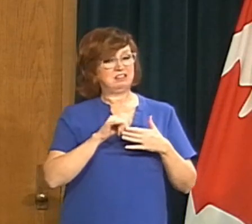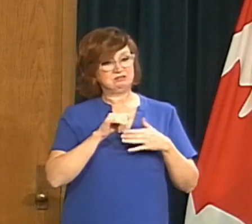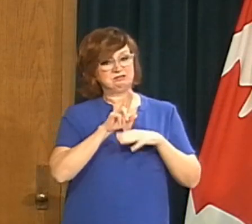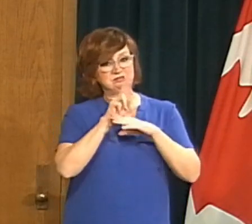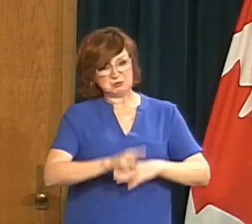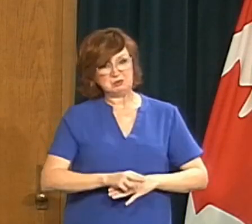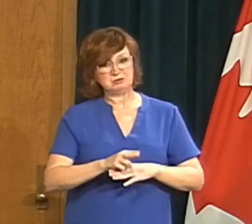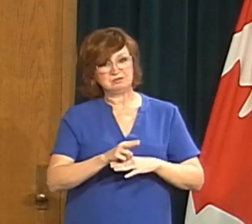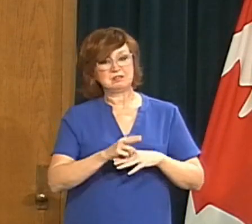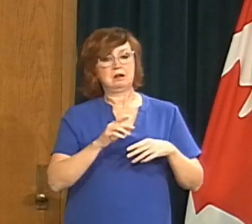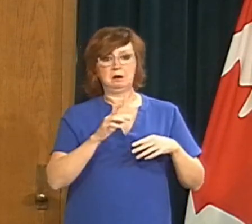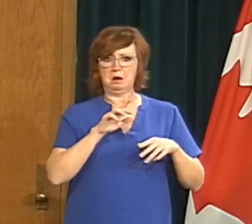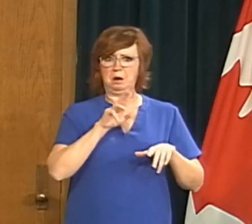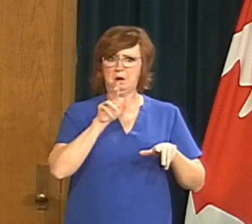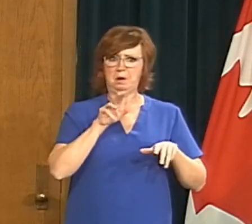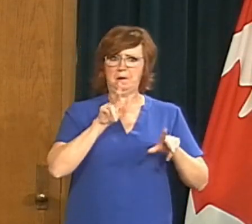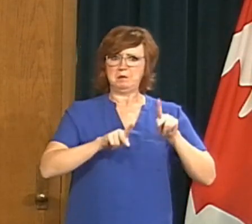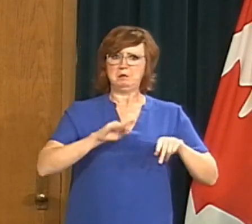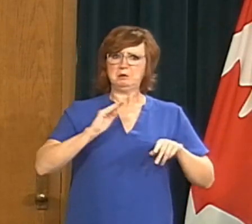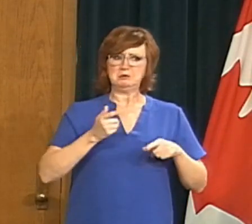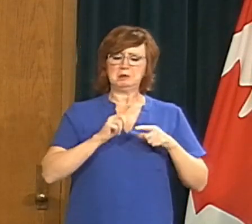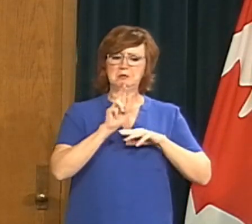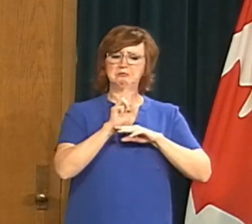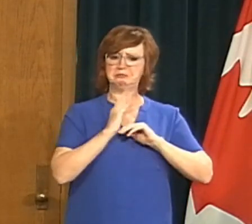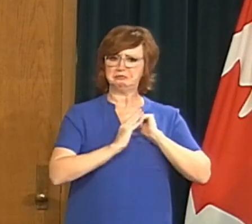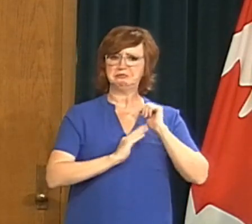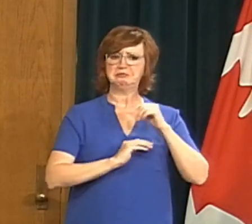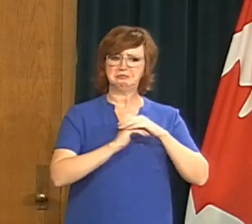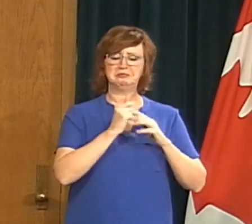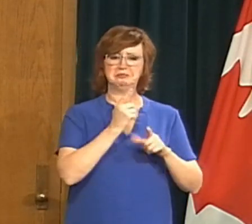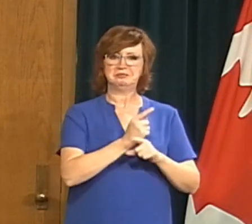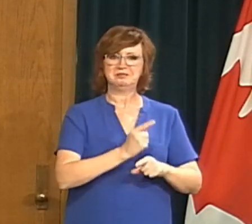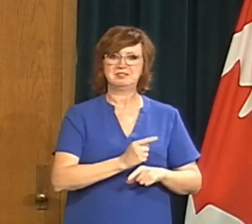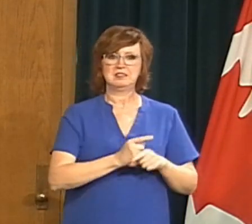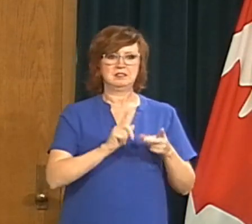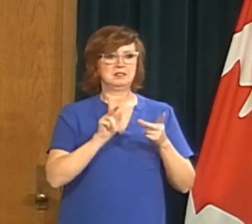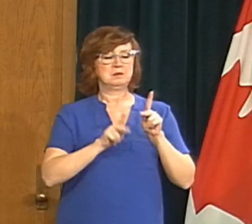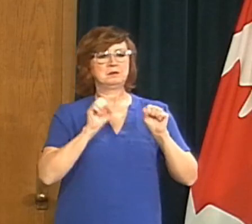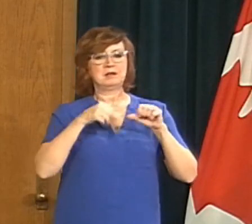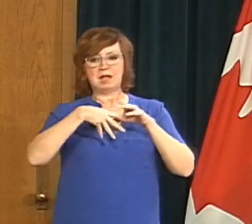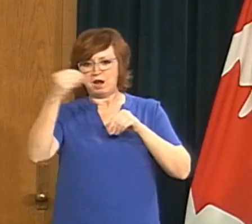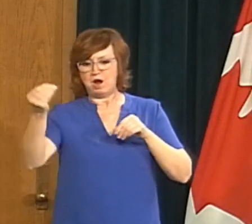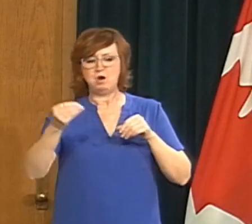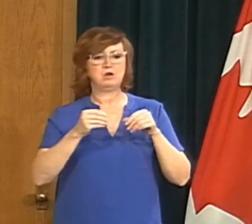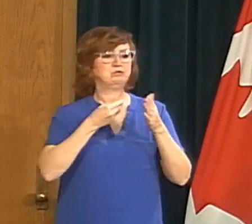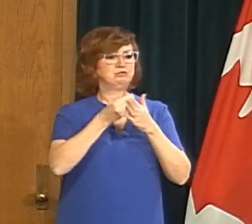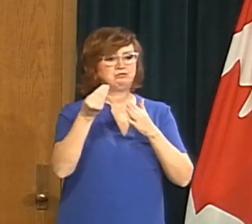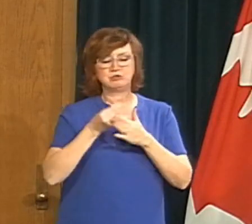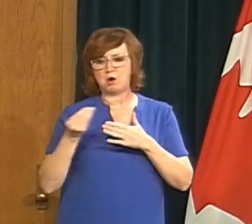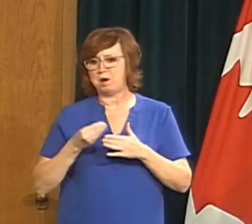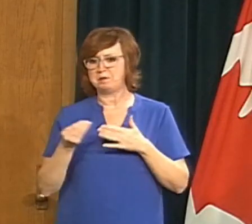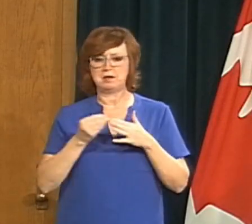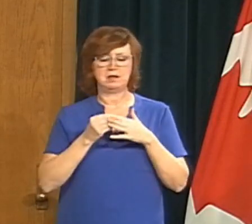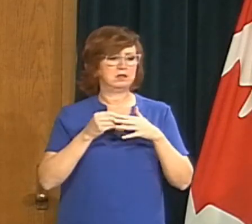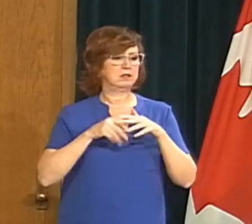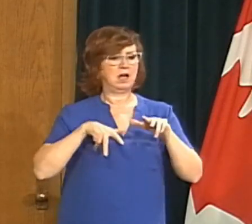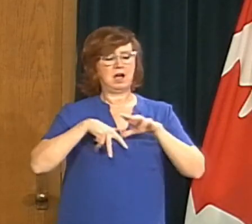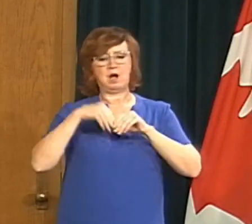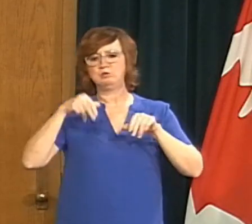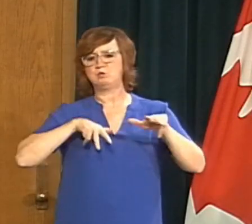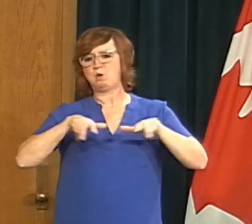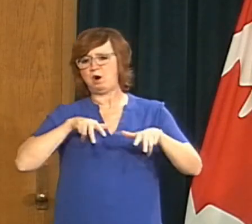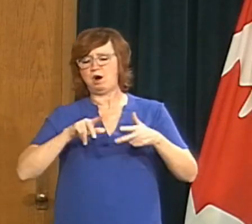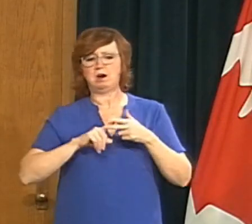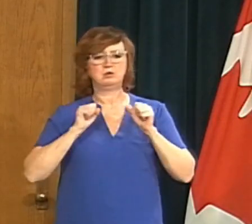time. People are able to leave their house, to go to work, to go shopping, to go for a walk or even a run. Even